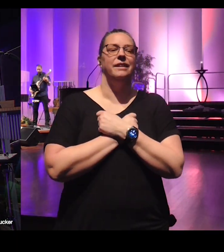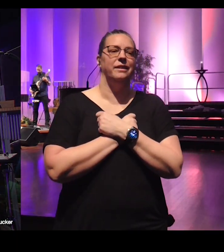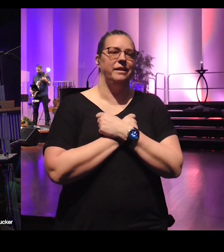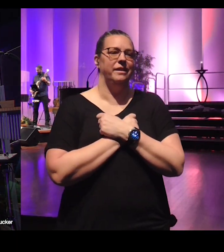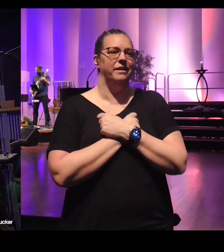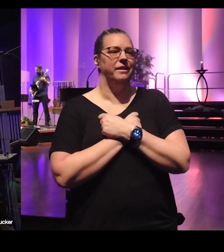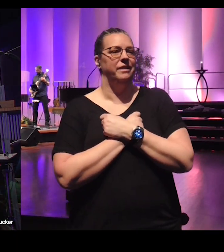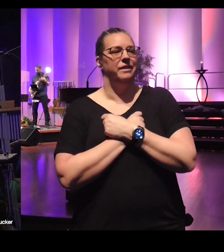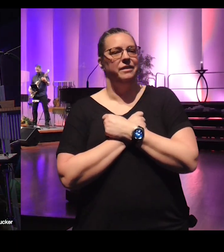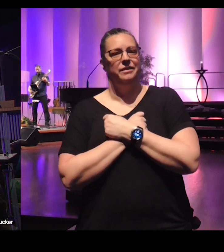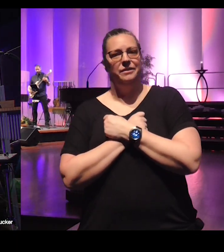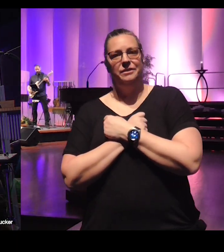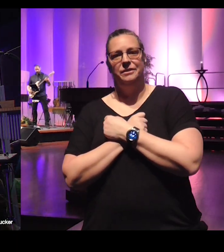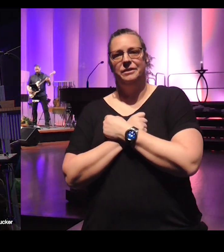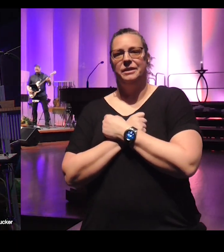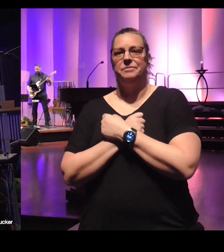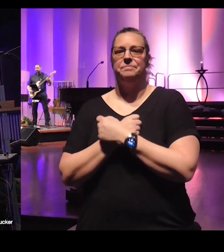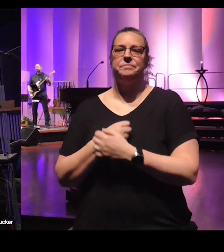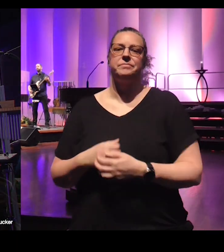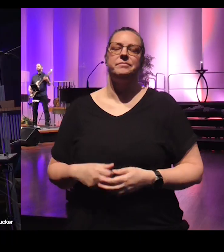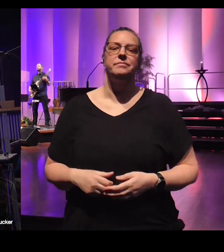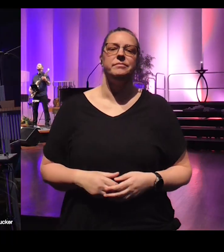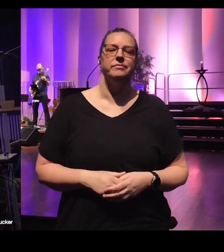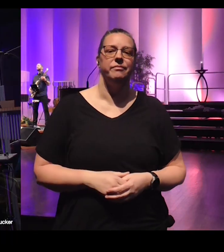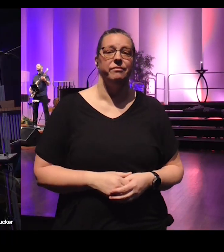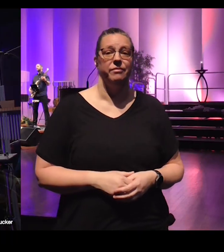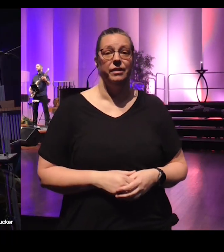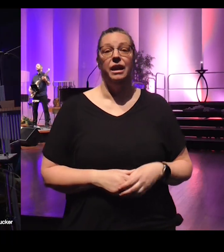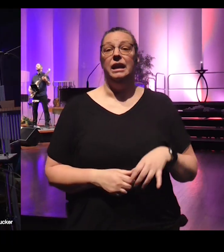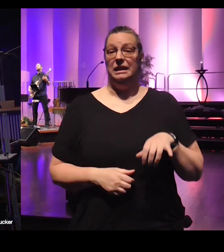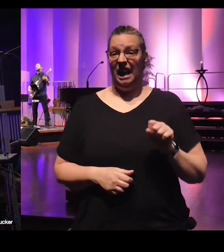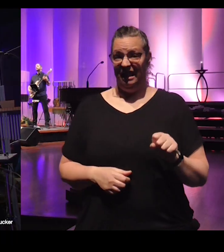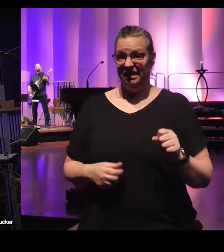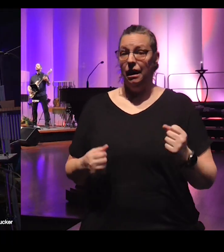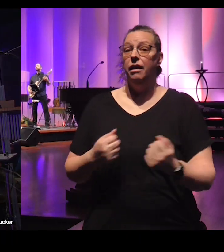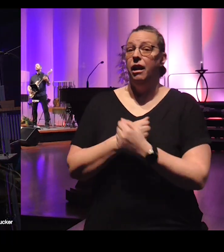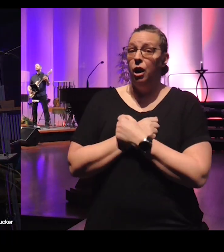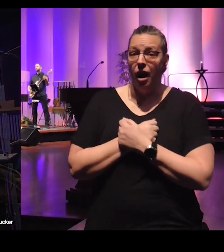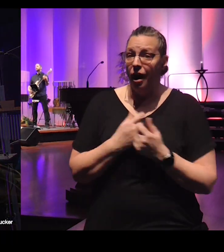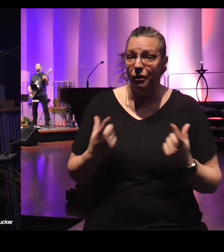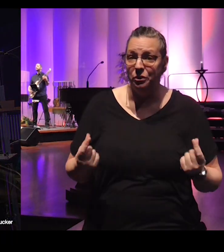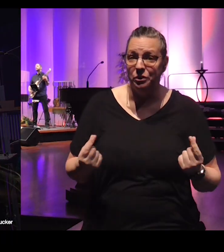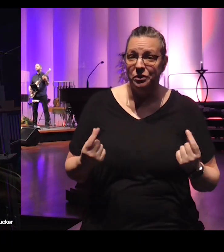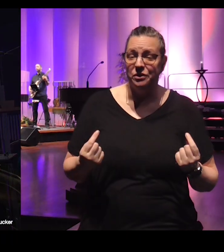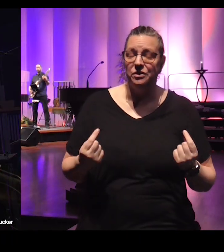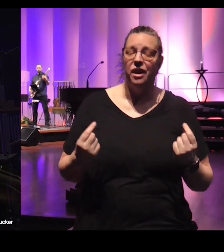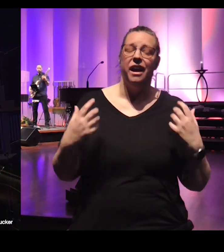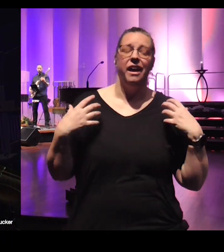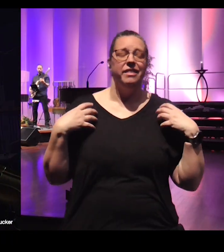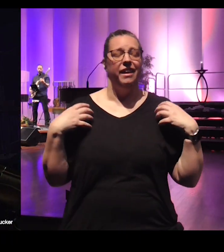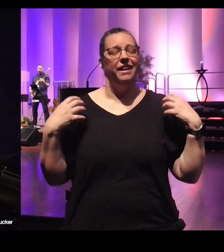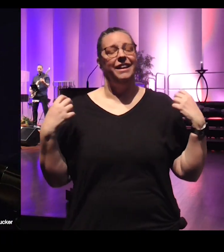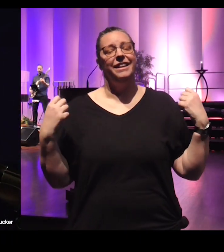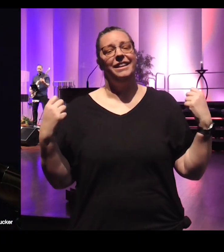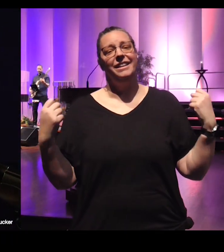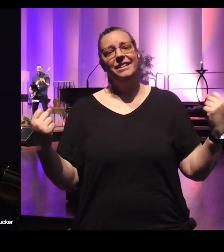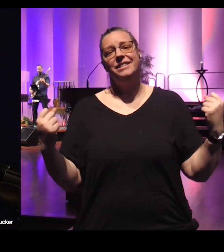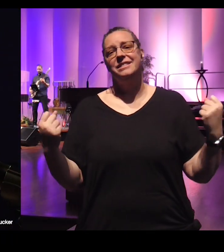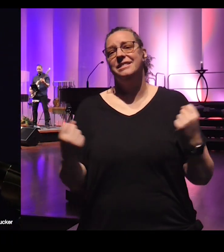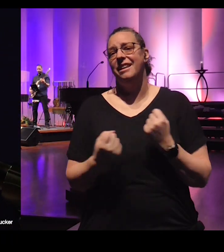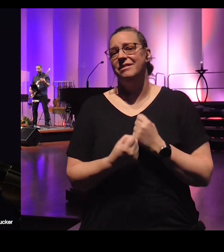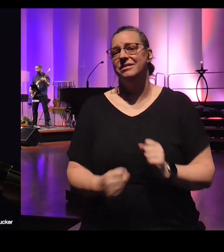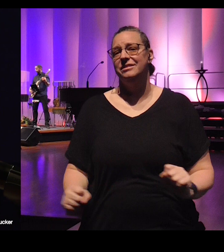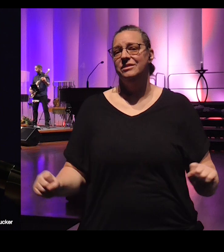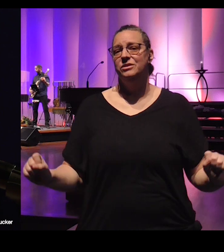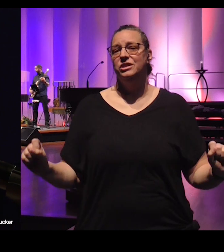only love. Yes, it's a love that heals, love that sets